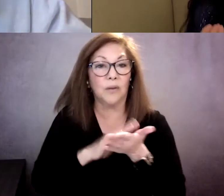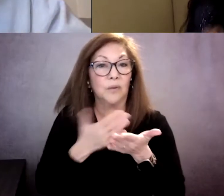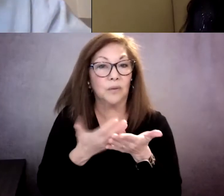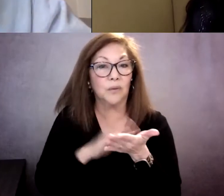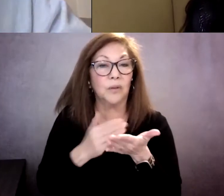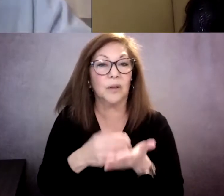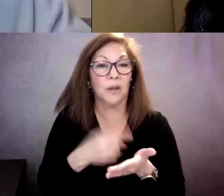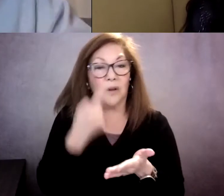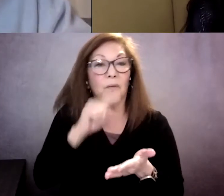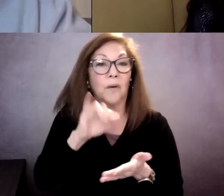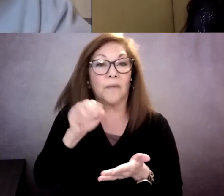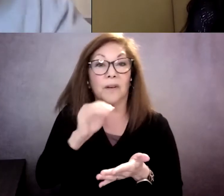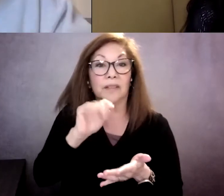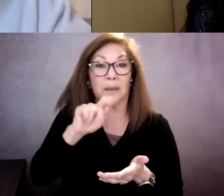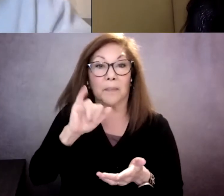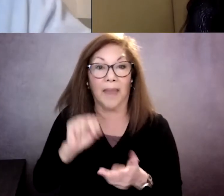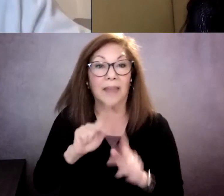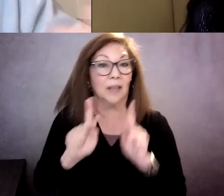for Jamaicans,